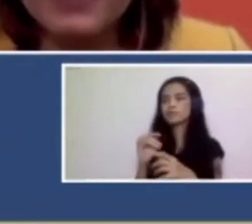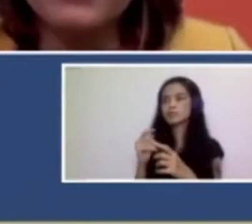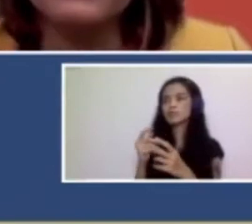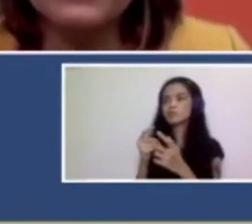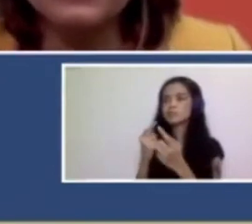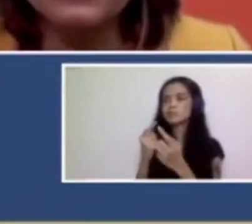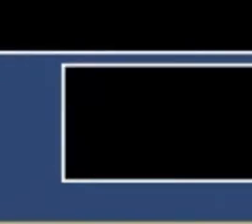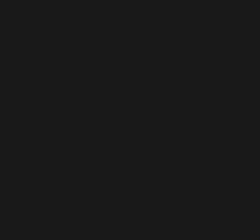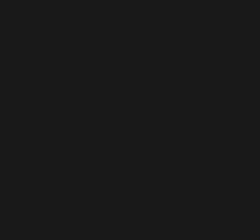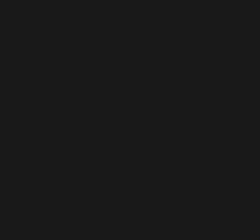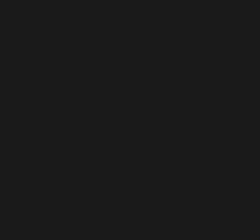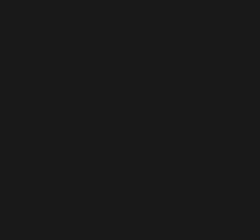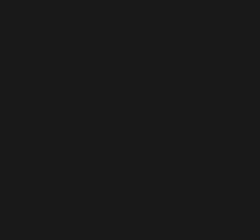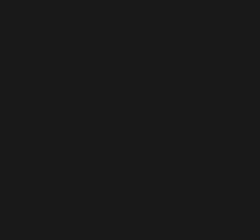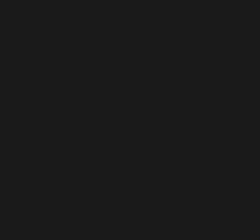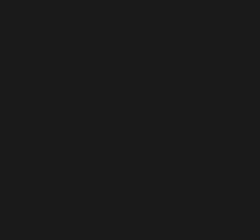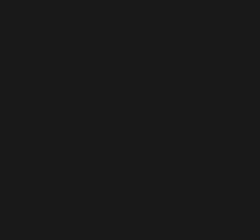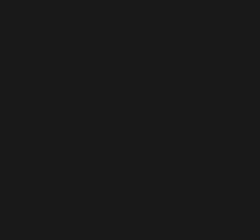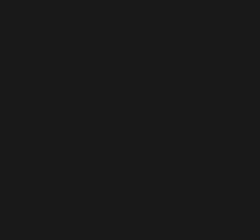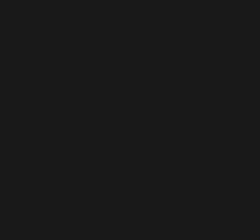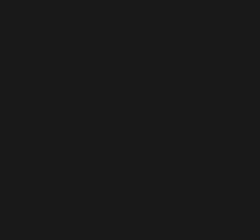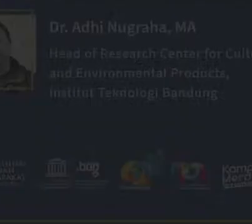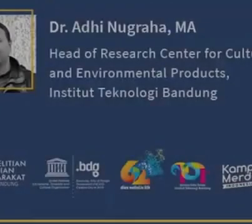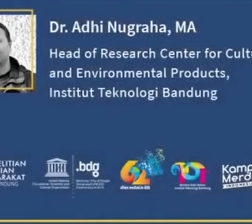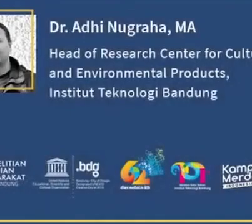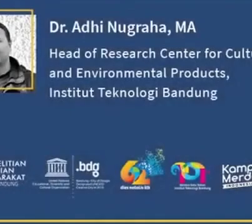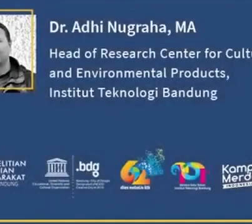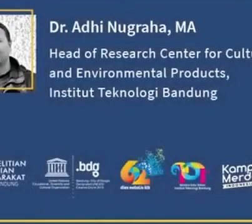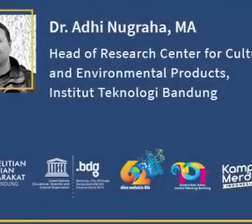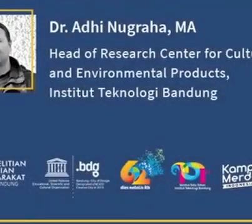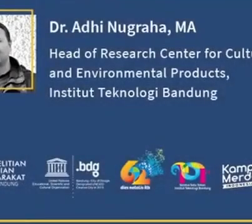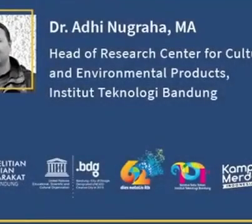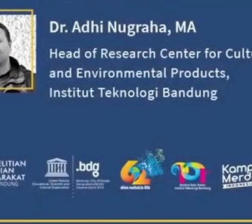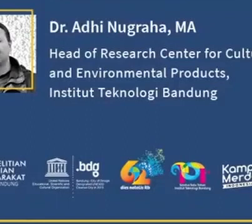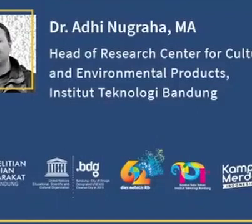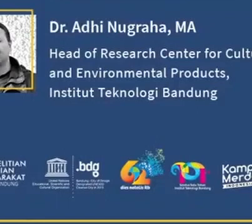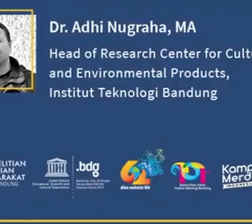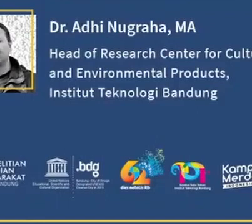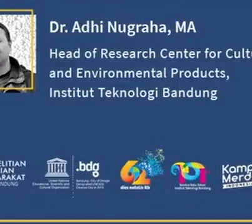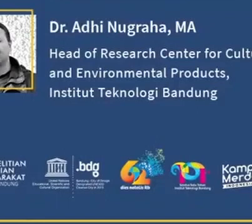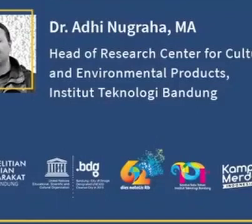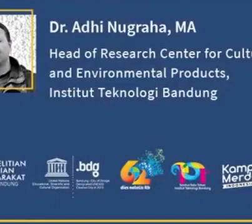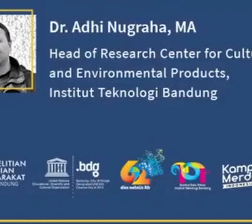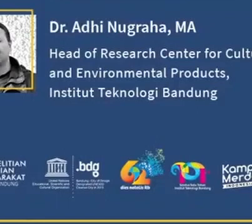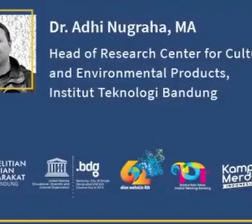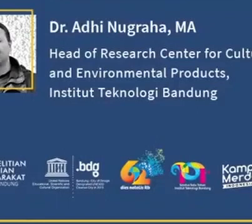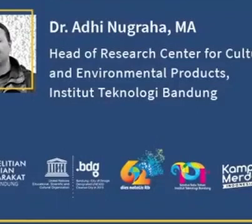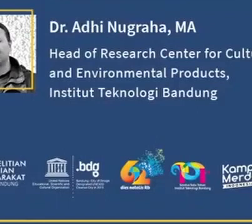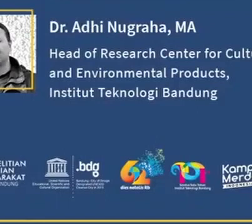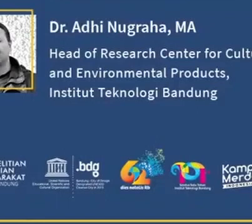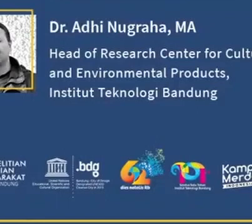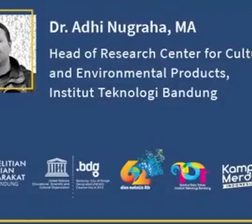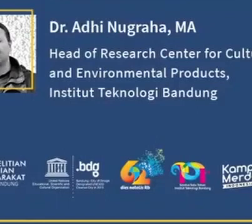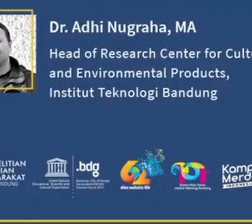we should work mainly with women, but if we don't talk with men that are the ones that should also change this idea